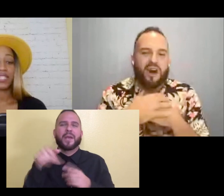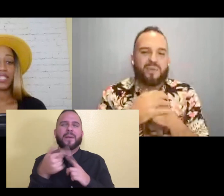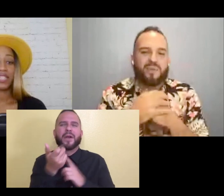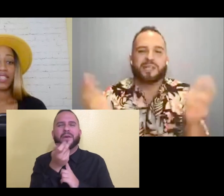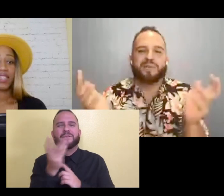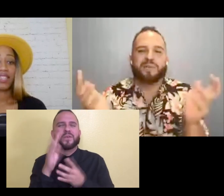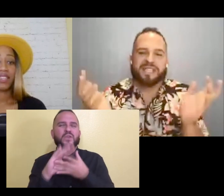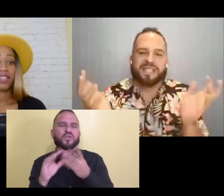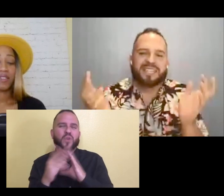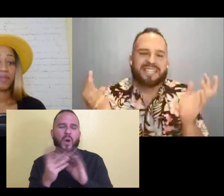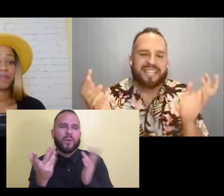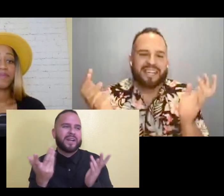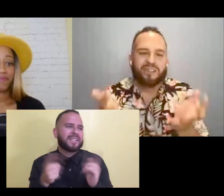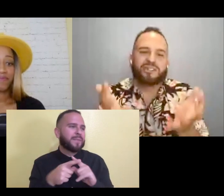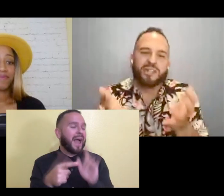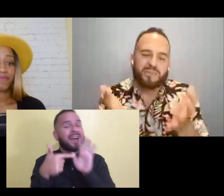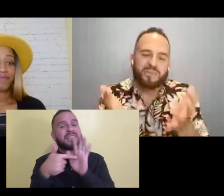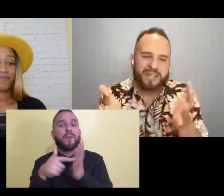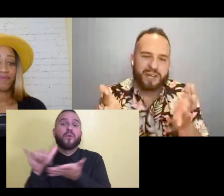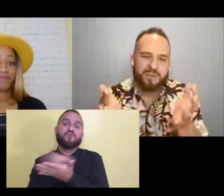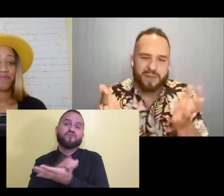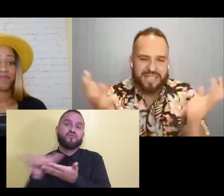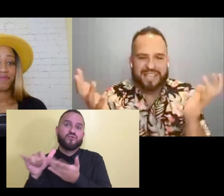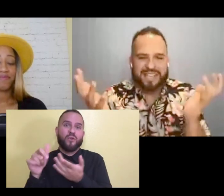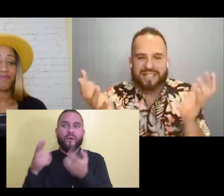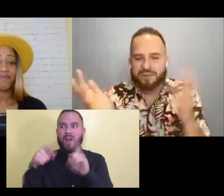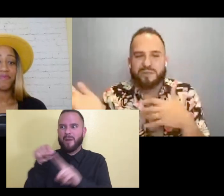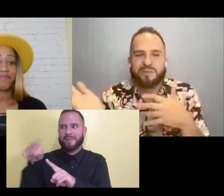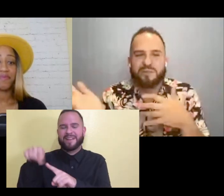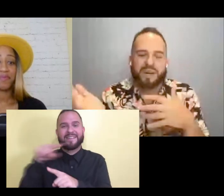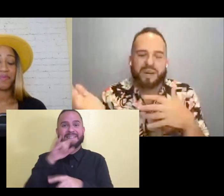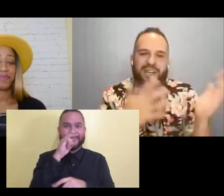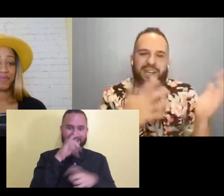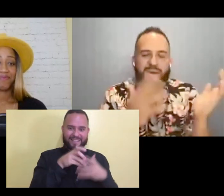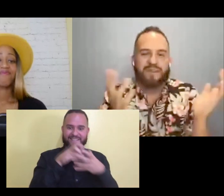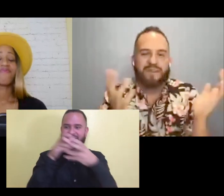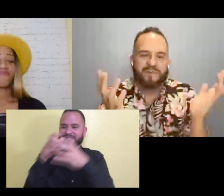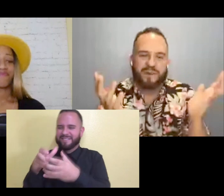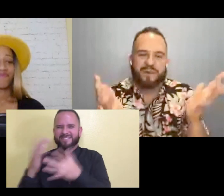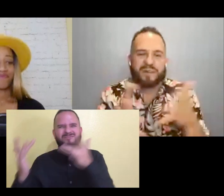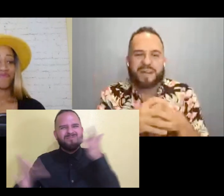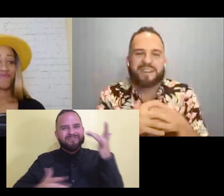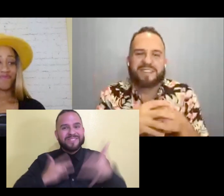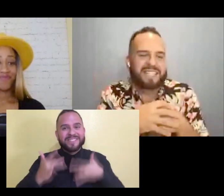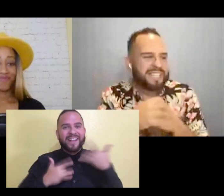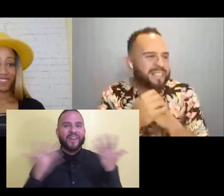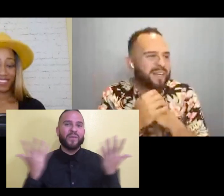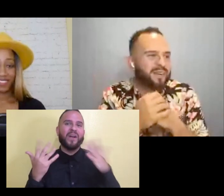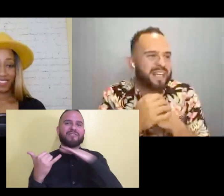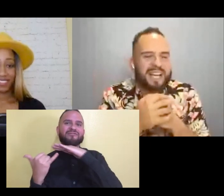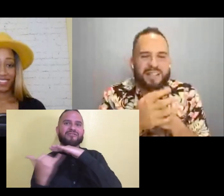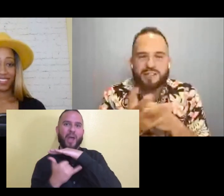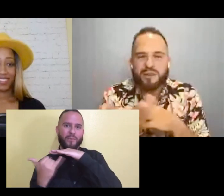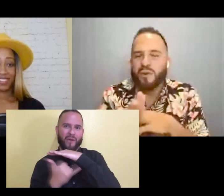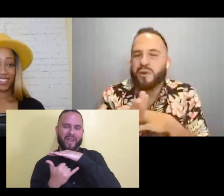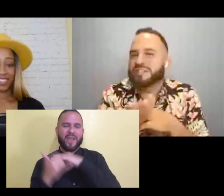the kids are always super excited to get on the subway, because again, they're from Florida or wherever they're from. They're like, we never done this.